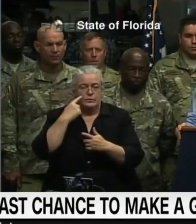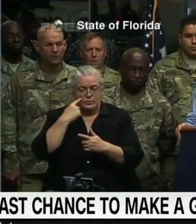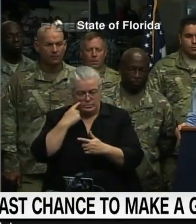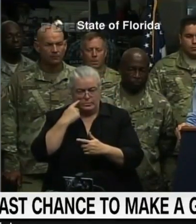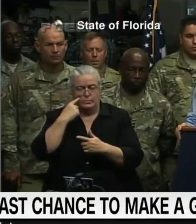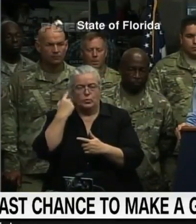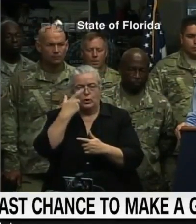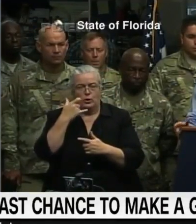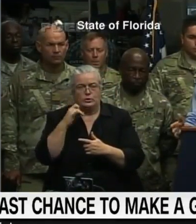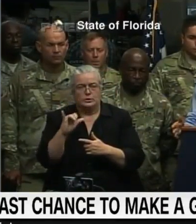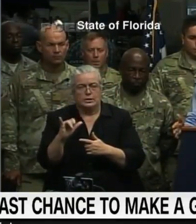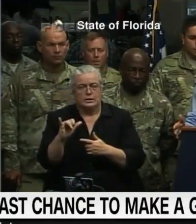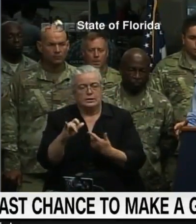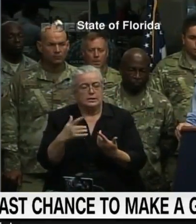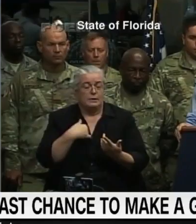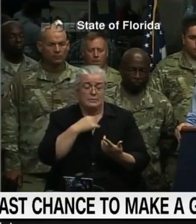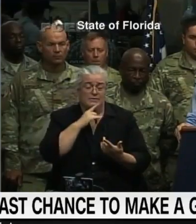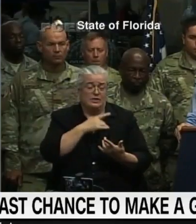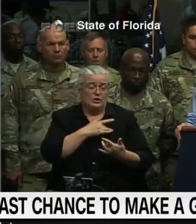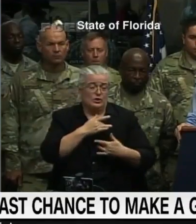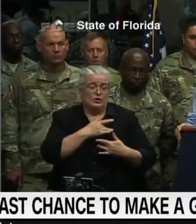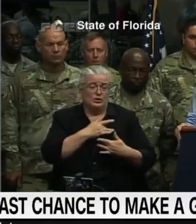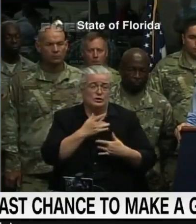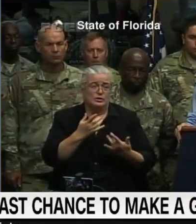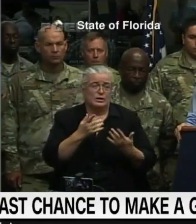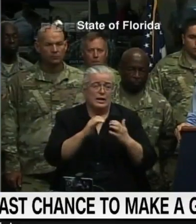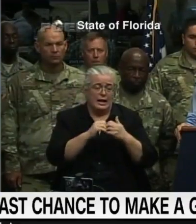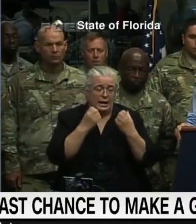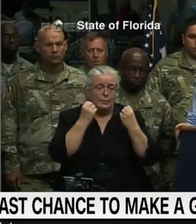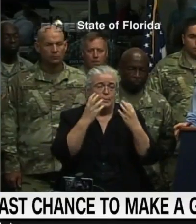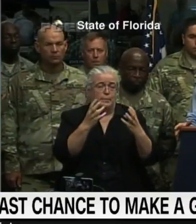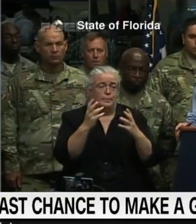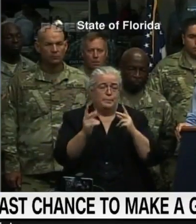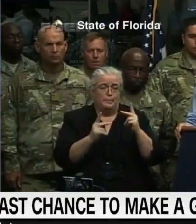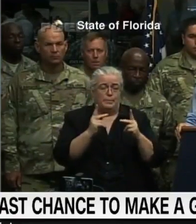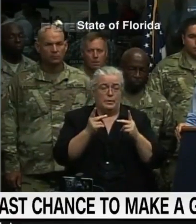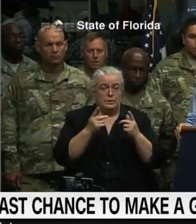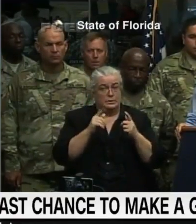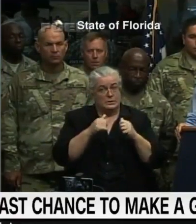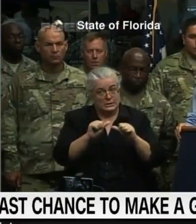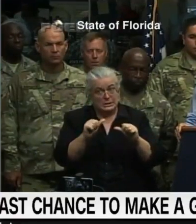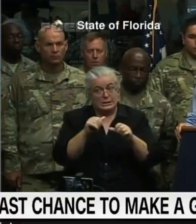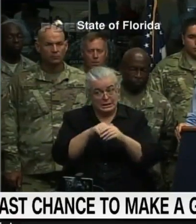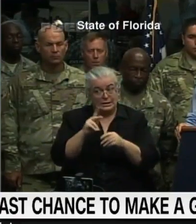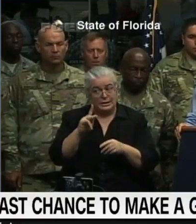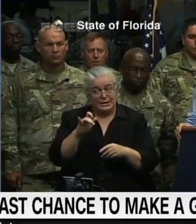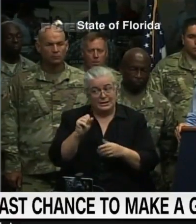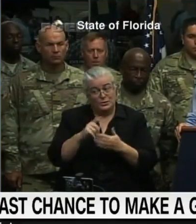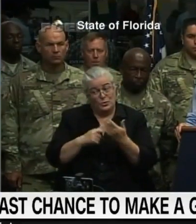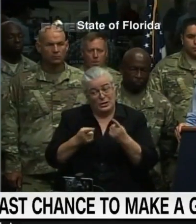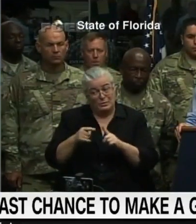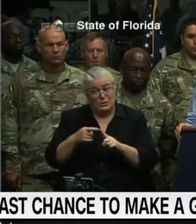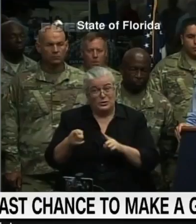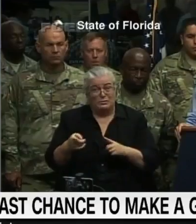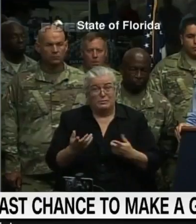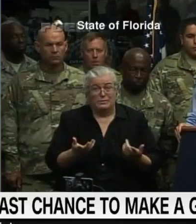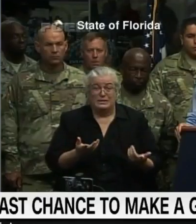can. I'm really concerned about how many people might still be in the Keys and what's going to happen to them, and so.